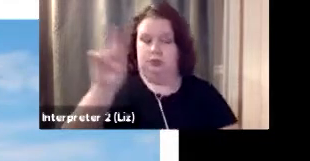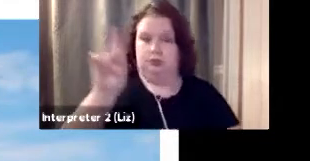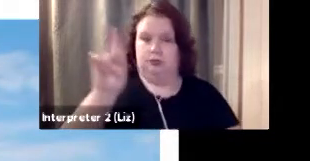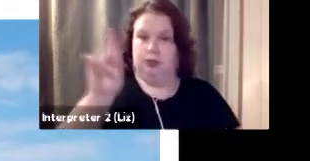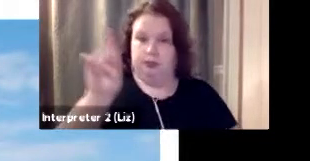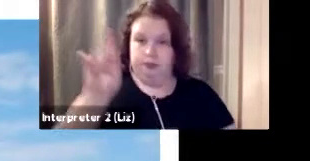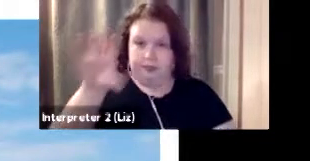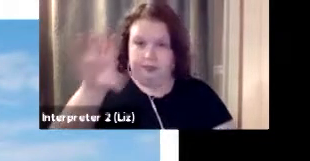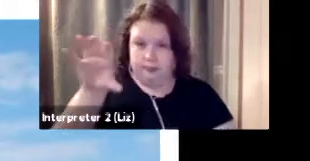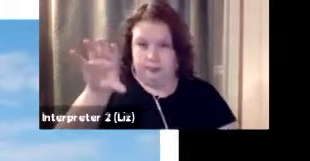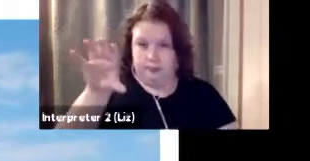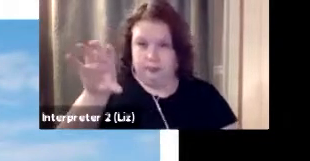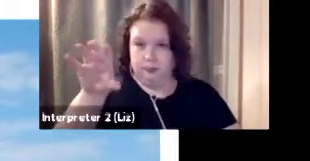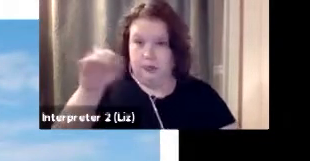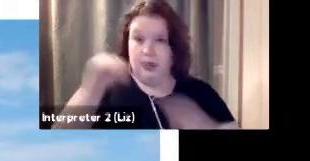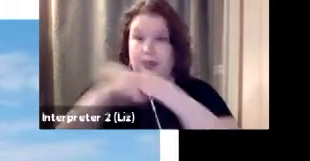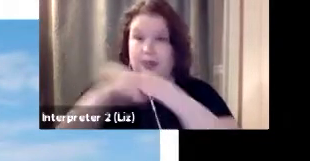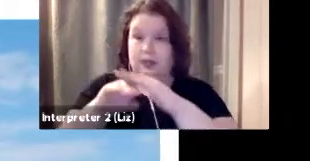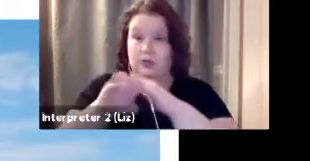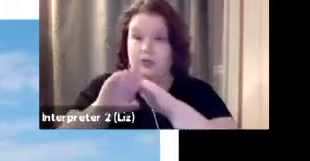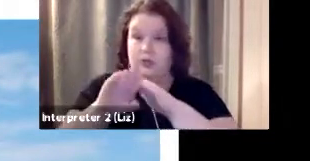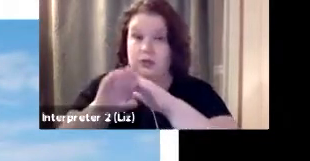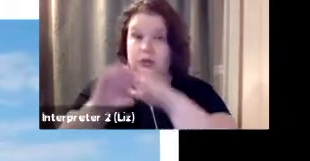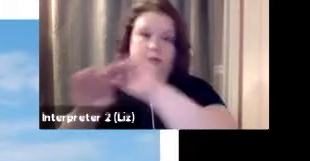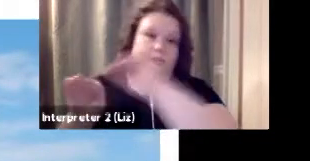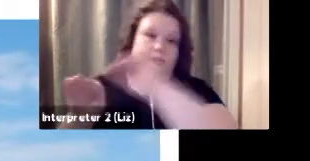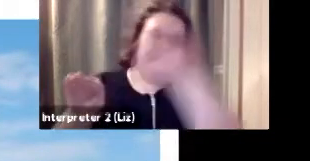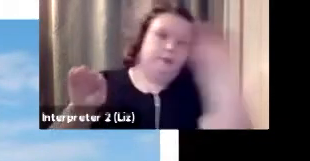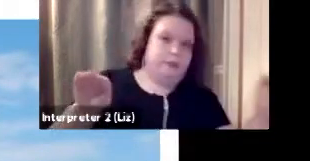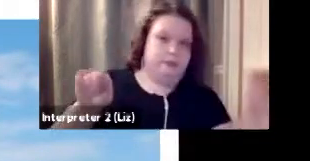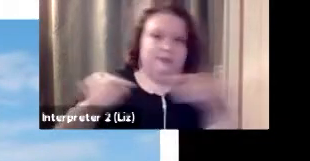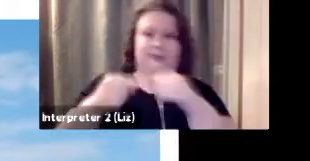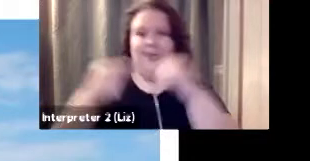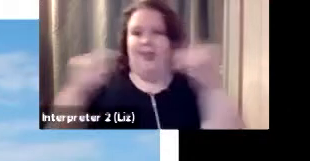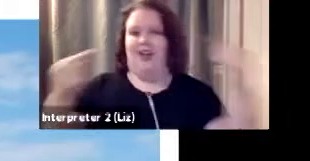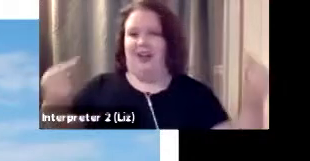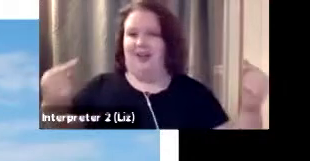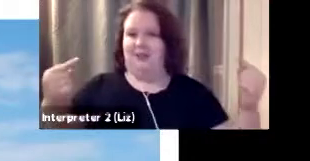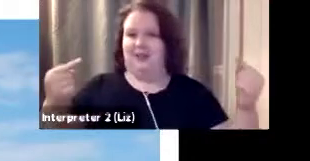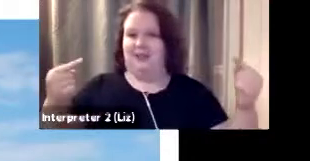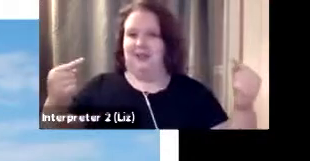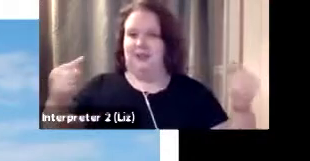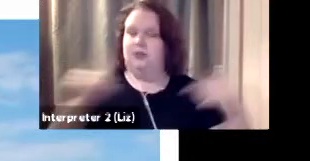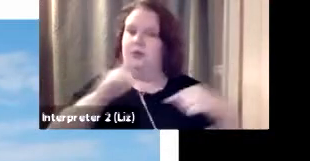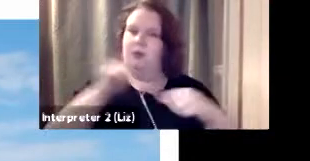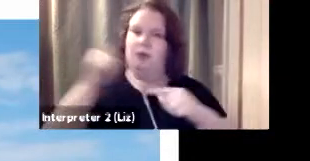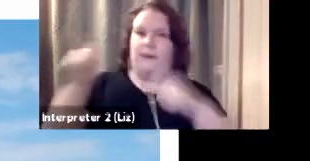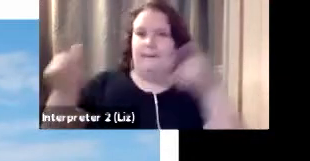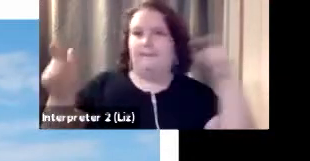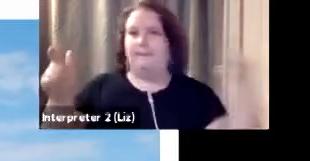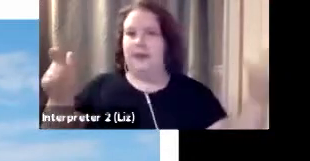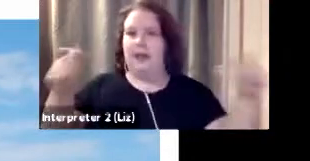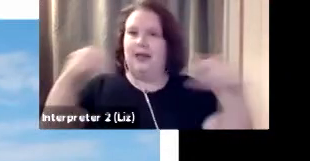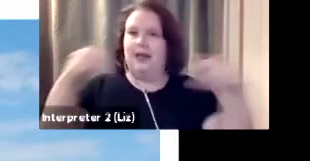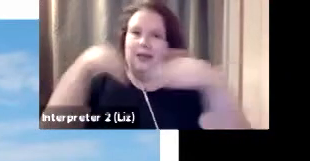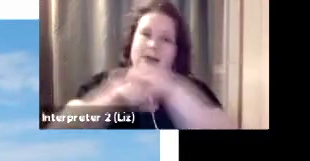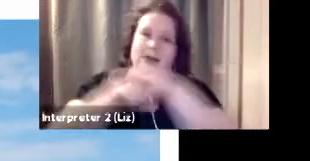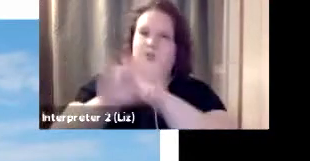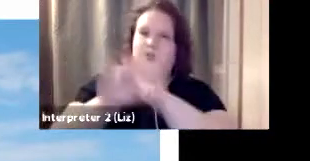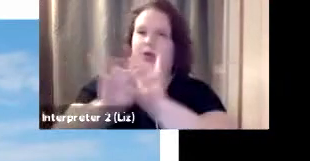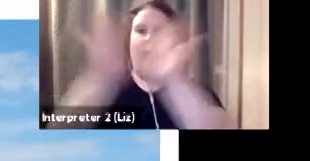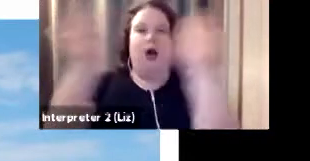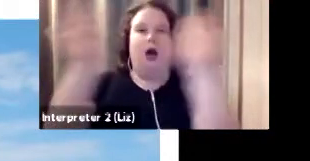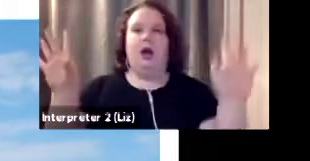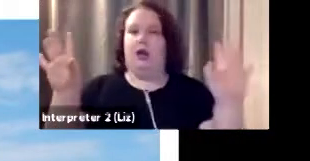moving the main entry from one side of campus to the other. So making it a prominent entry that people could find, you know, in a, in a school that had been